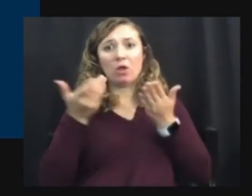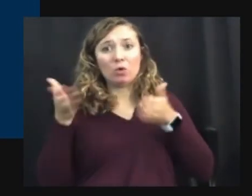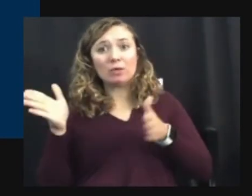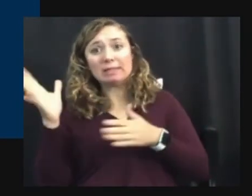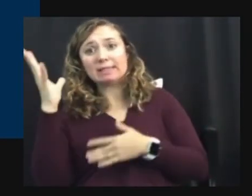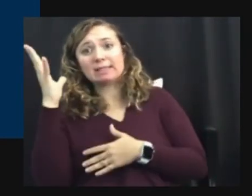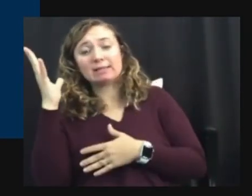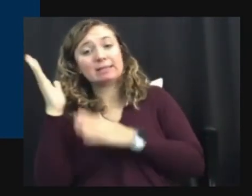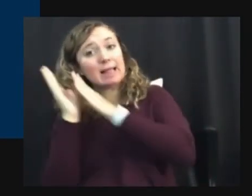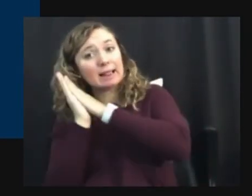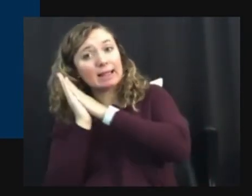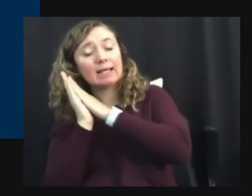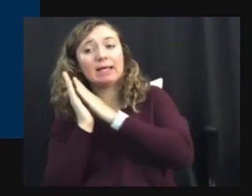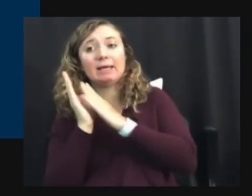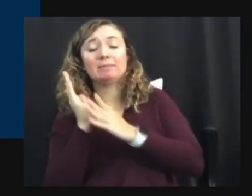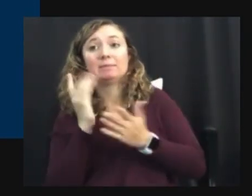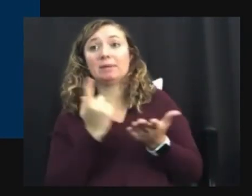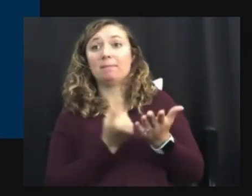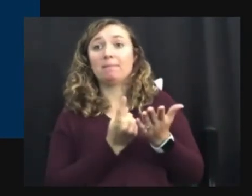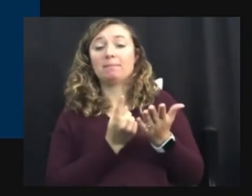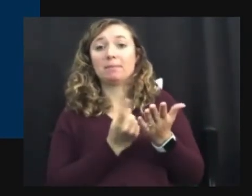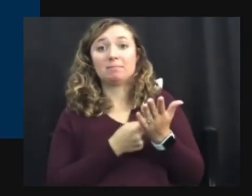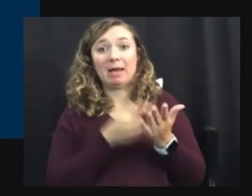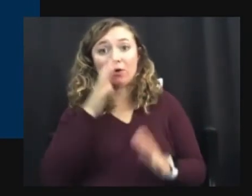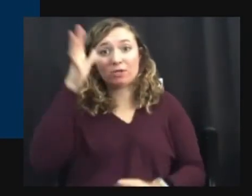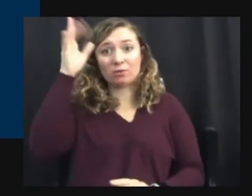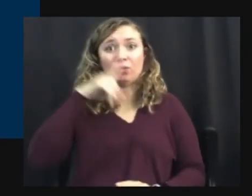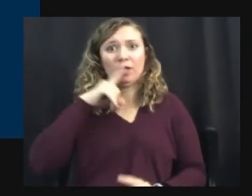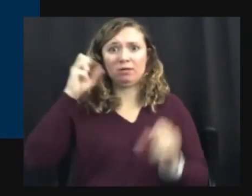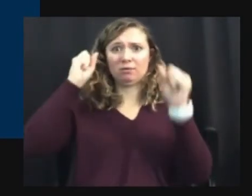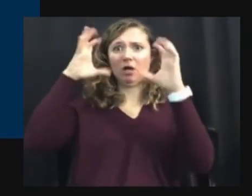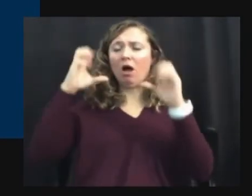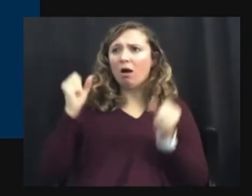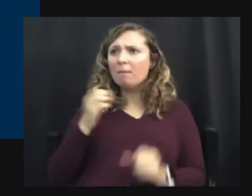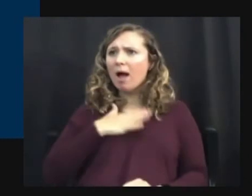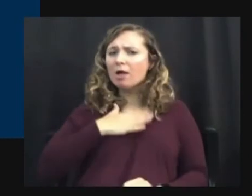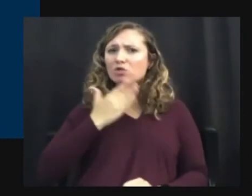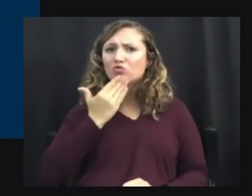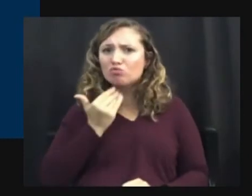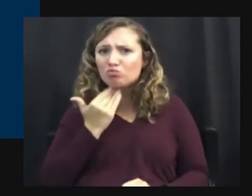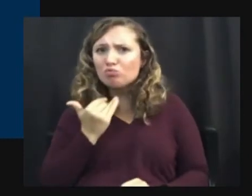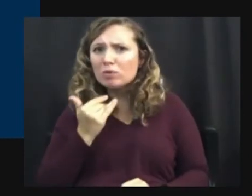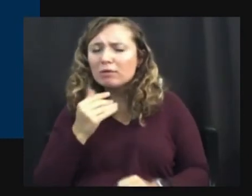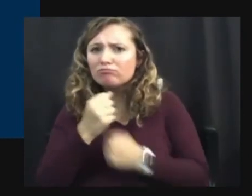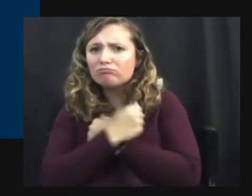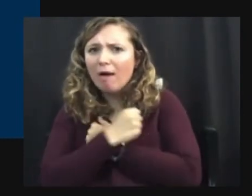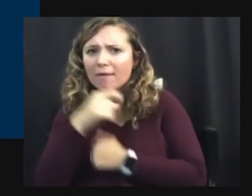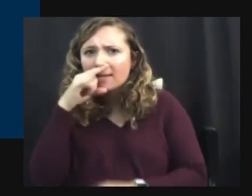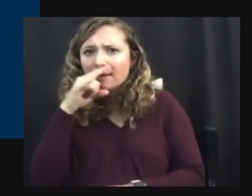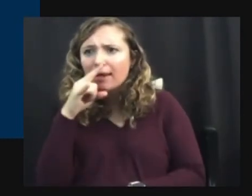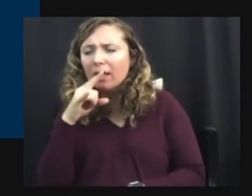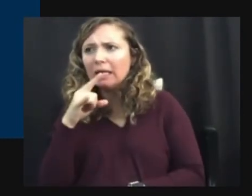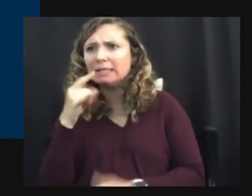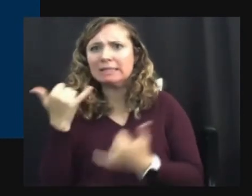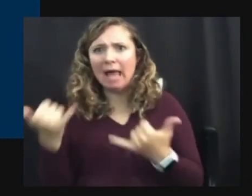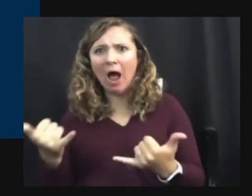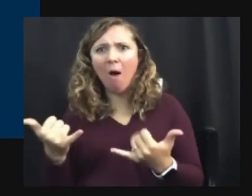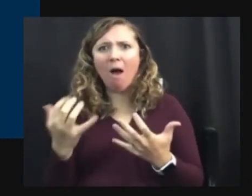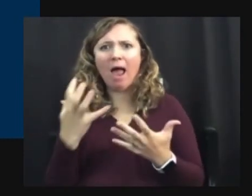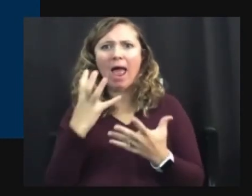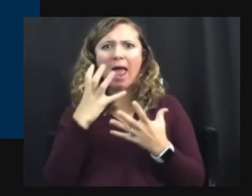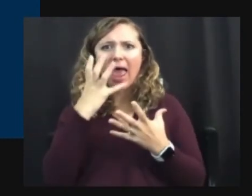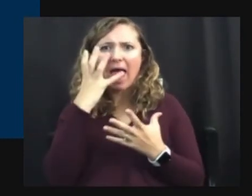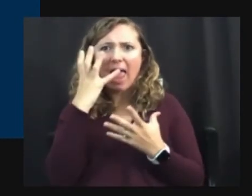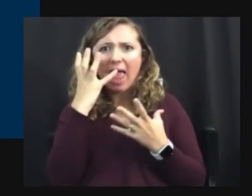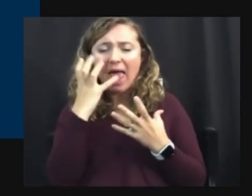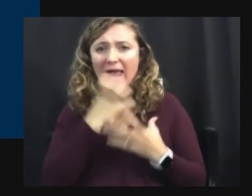were so calm and so sweet and loving, and suddenly now they're angry and they're doing this thing and they're biting me. That's